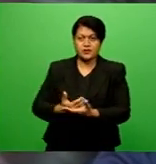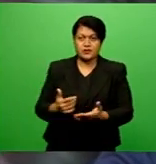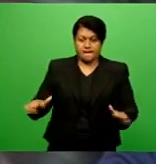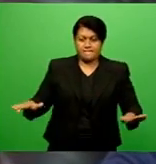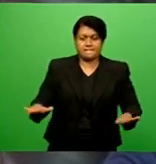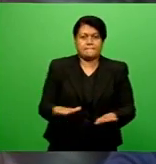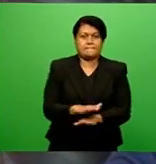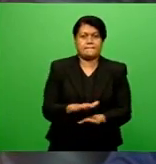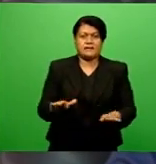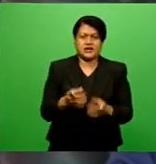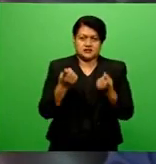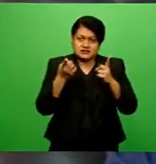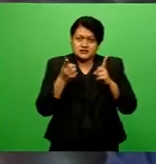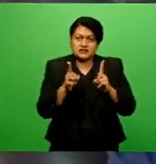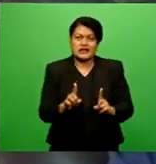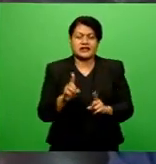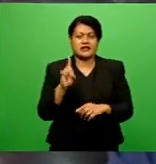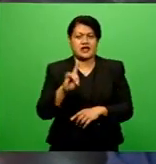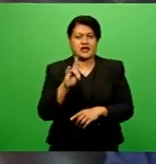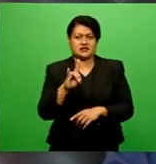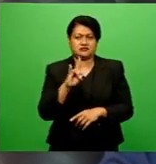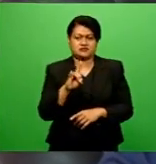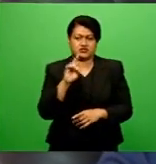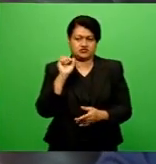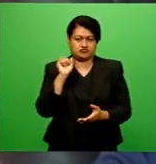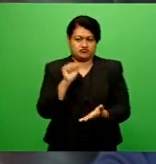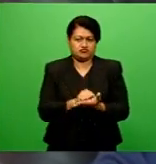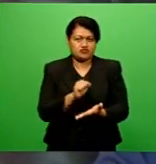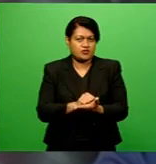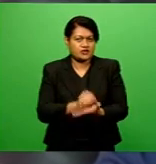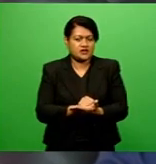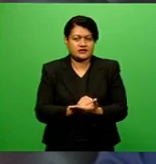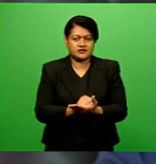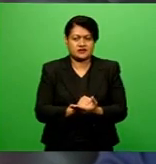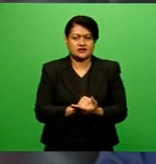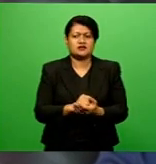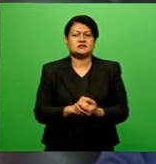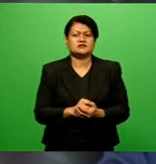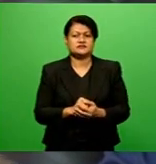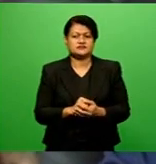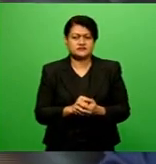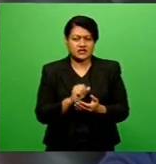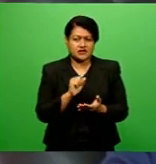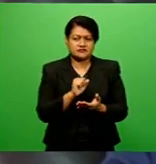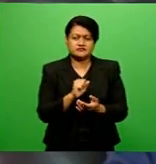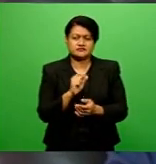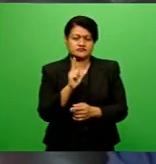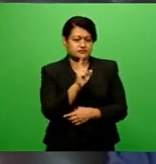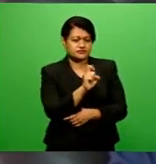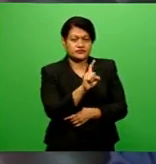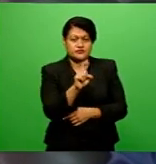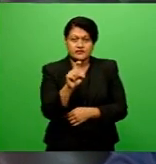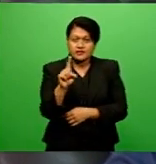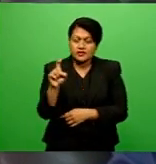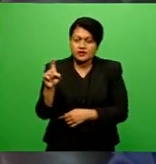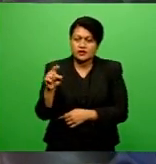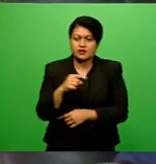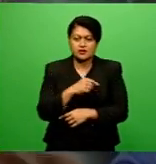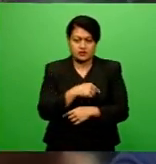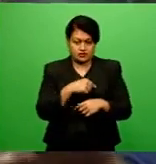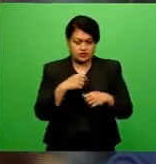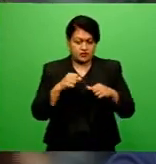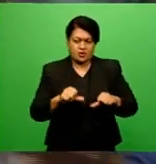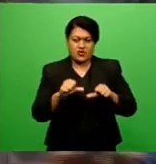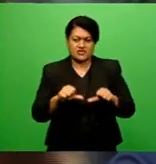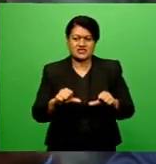bury these dead animals, and of course do the necessary spraying as well. We are doing our best so that